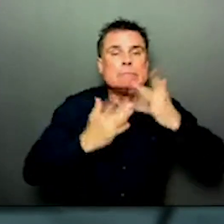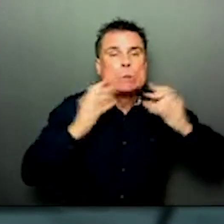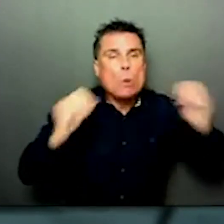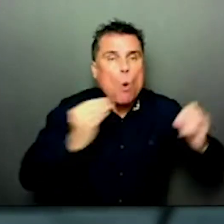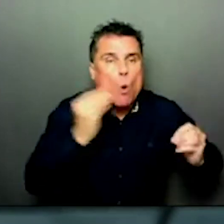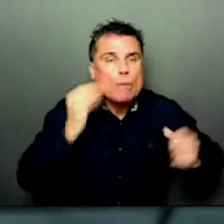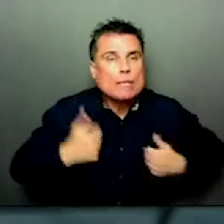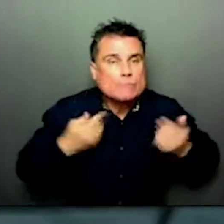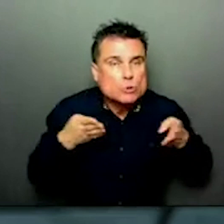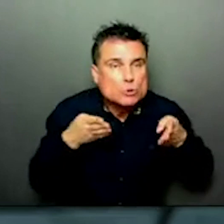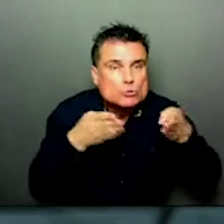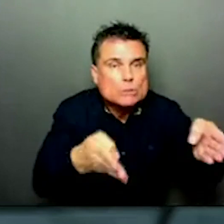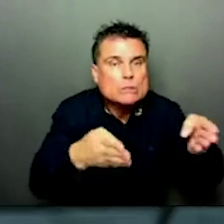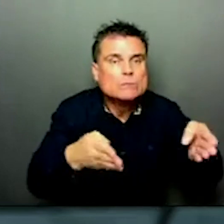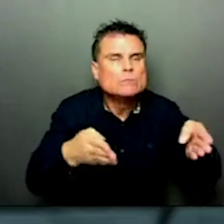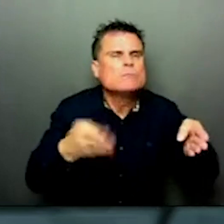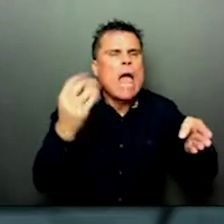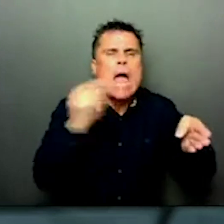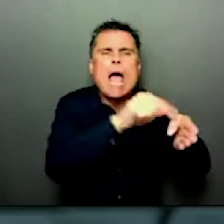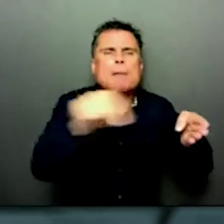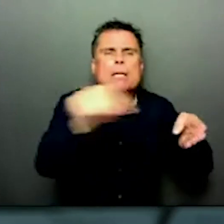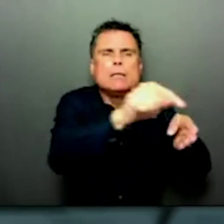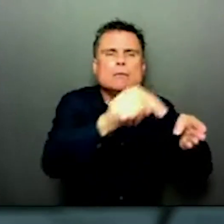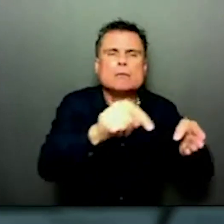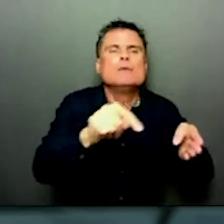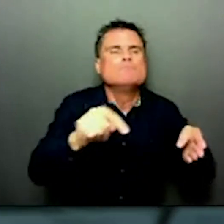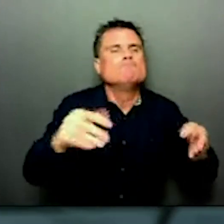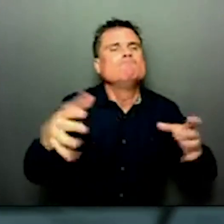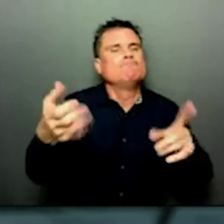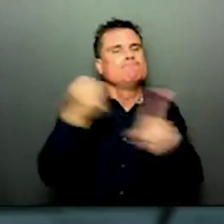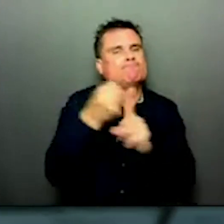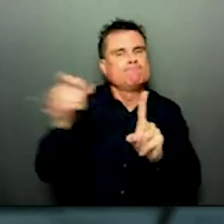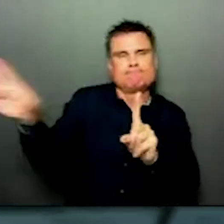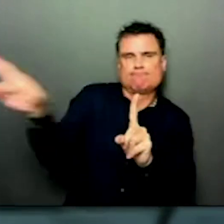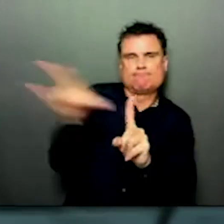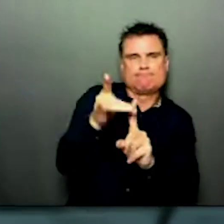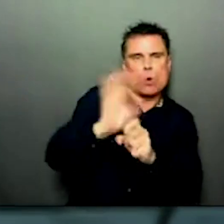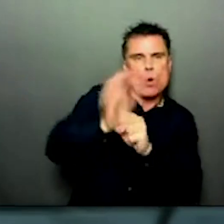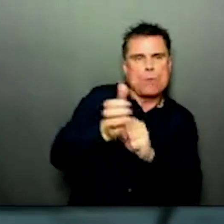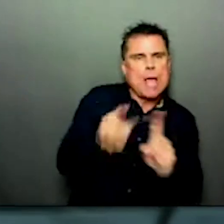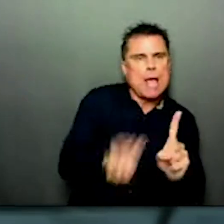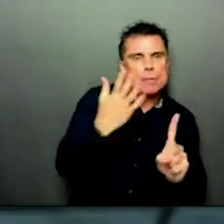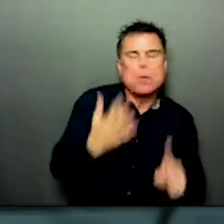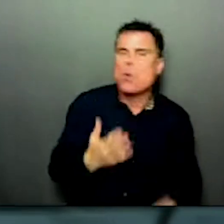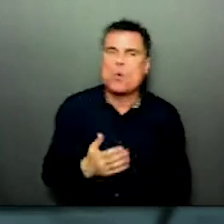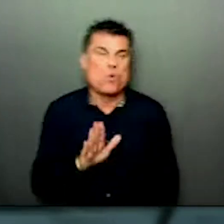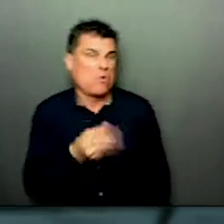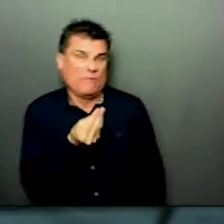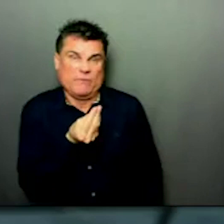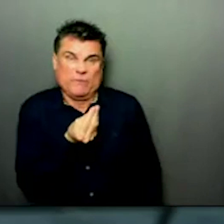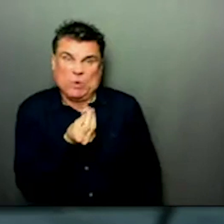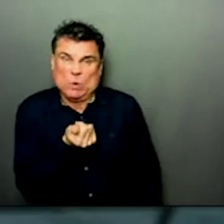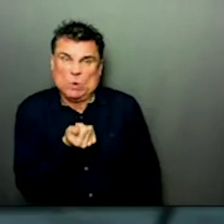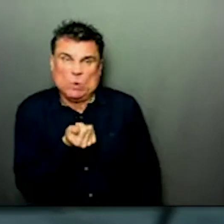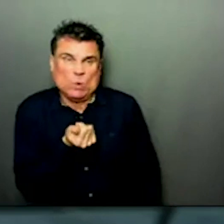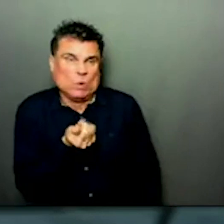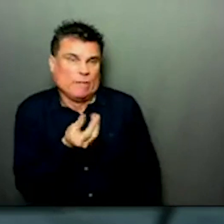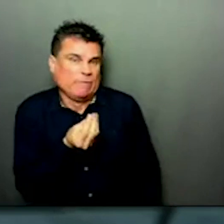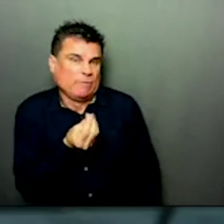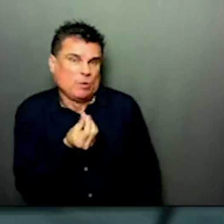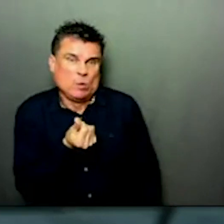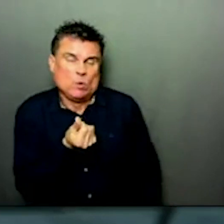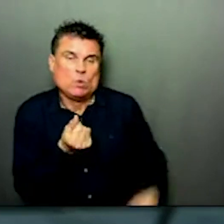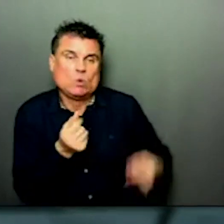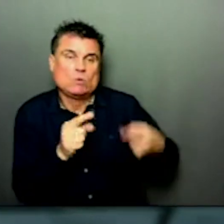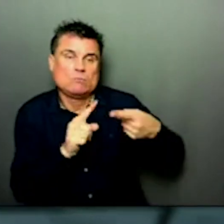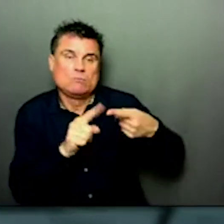SROs, particularly in the downtown east side. And we had an outbreak, as we reported, in the Cove shelter in